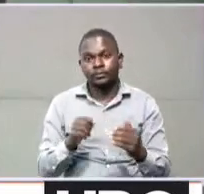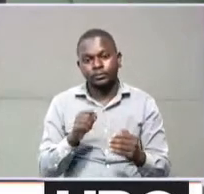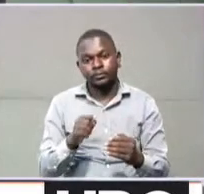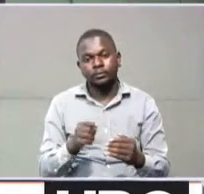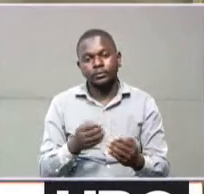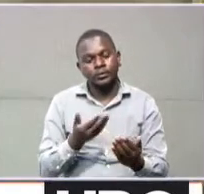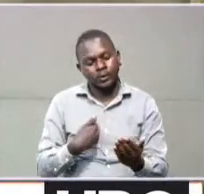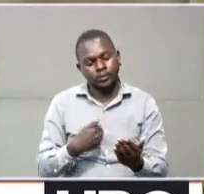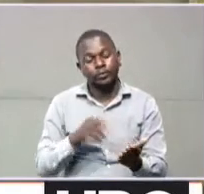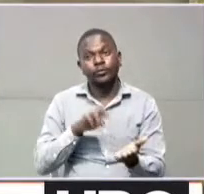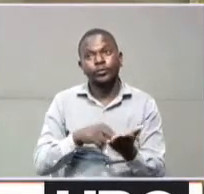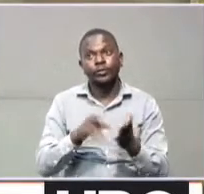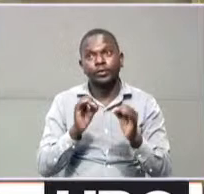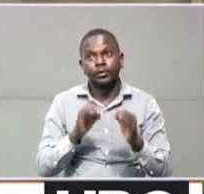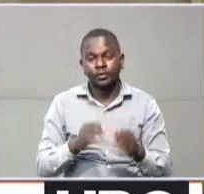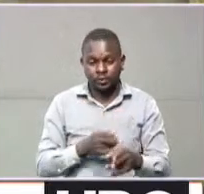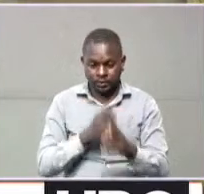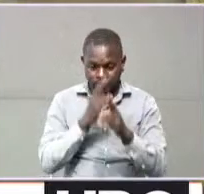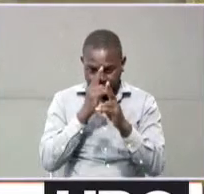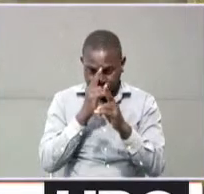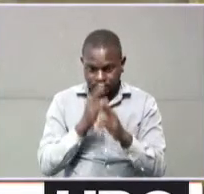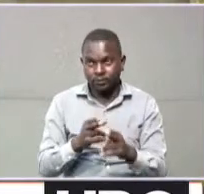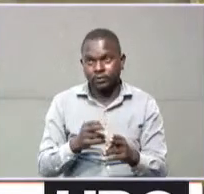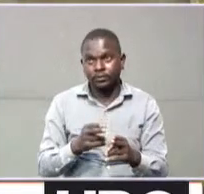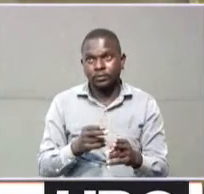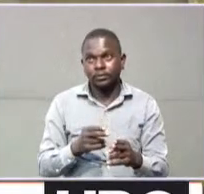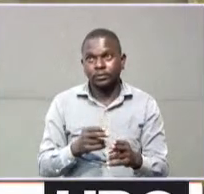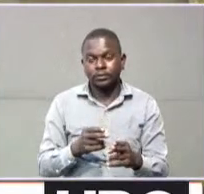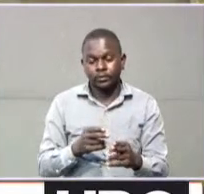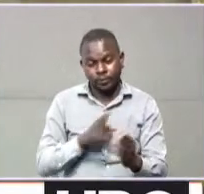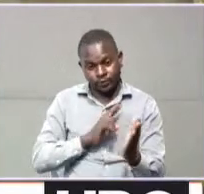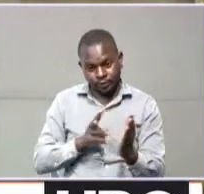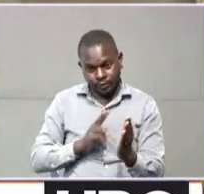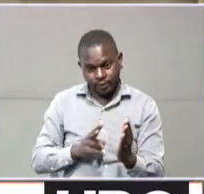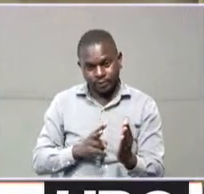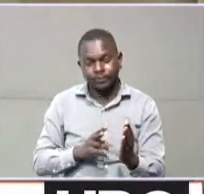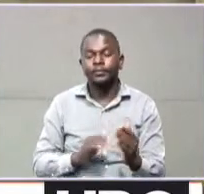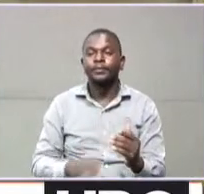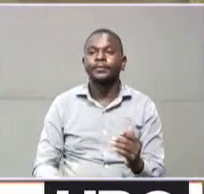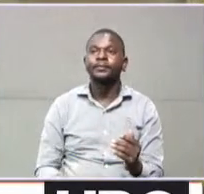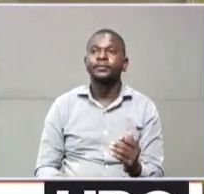on record readiness let me read it verbatim please